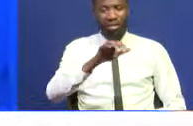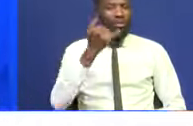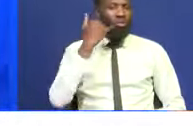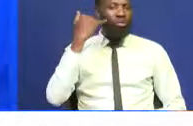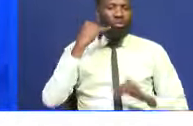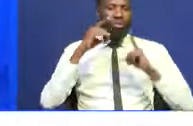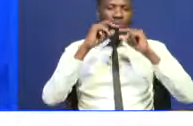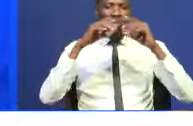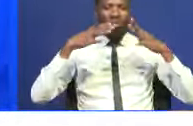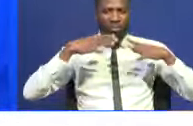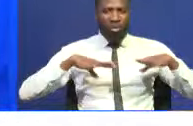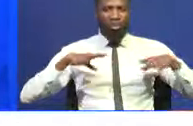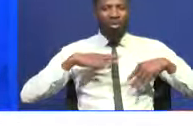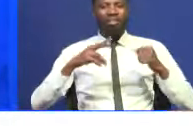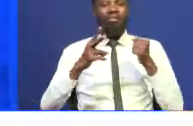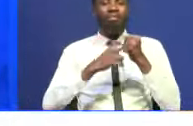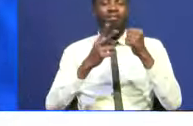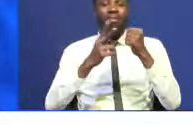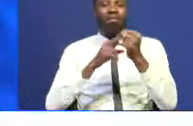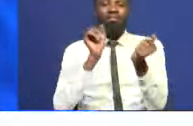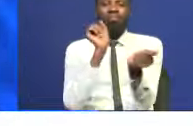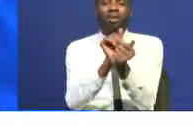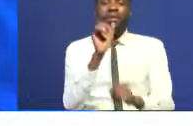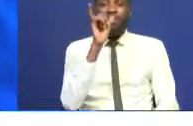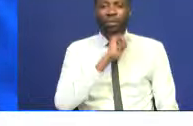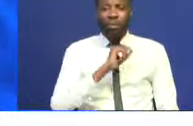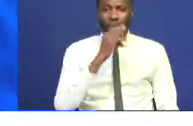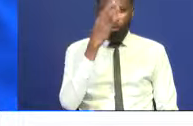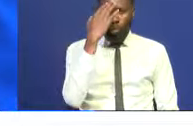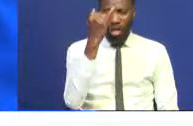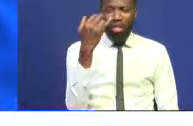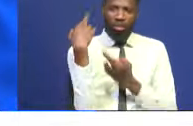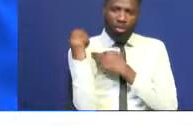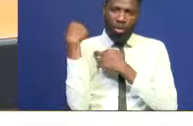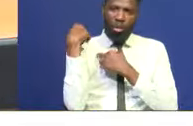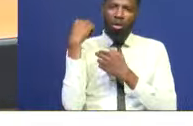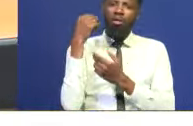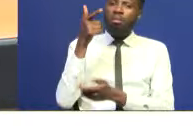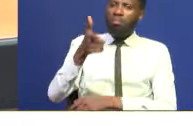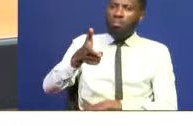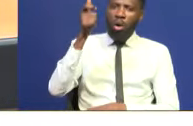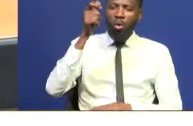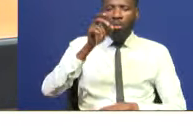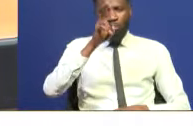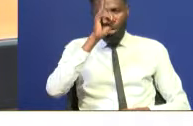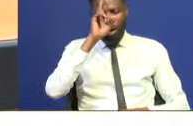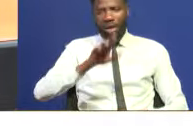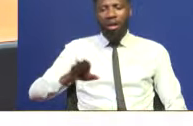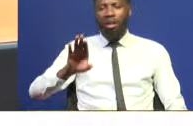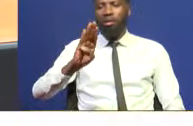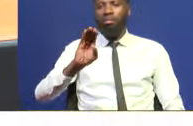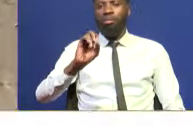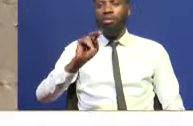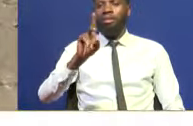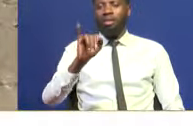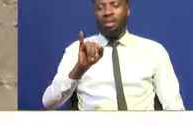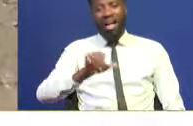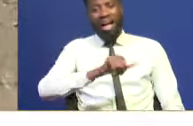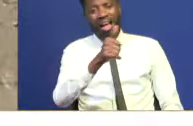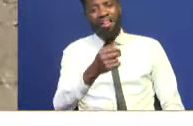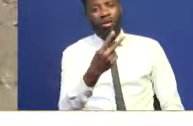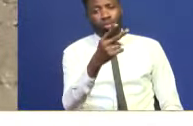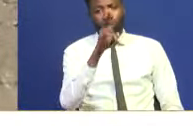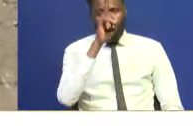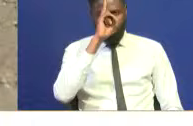7 suspects linked to the fatal shooting of a police officer in Bondeni, while 2 other officers suffered gunshot wounds.